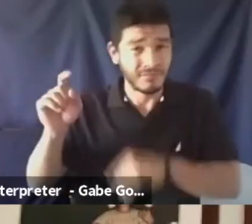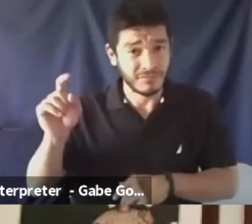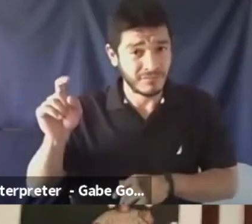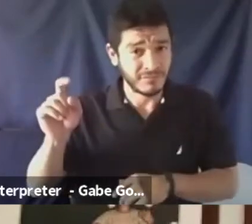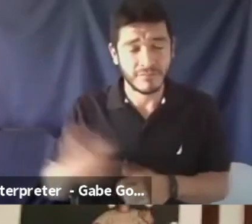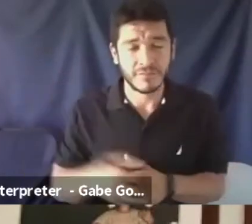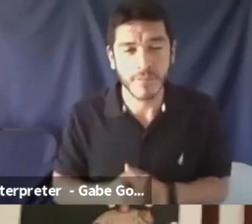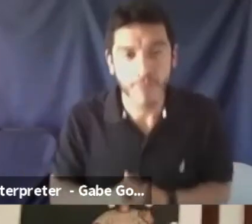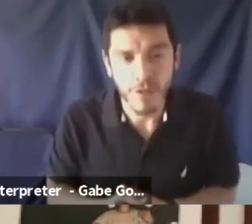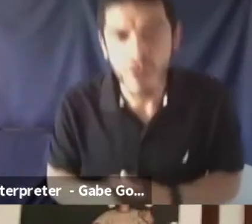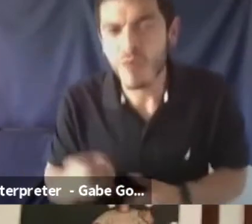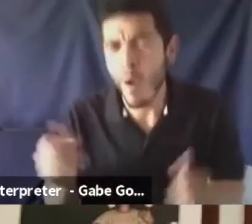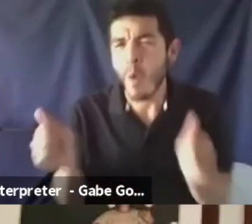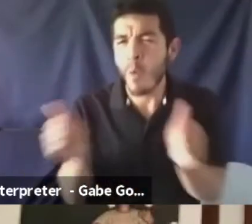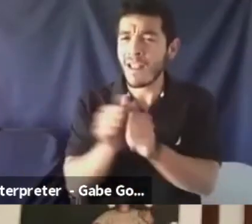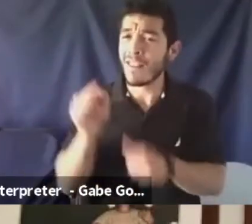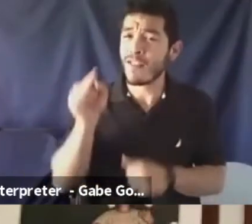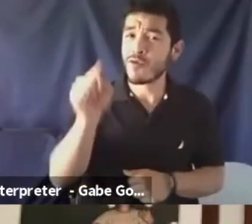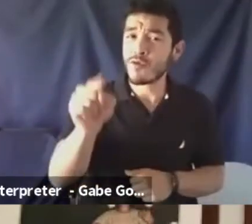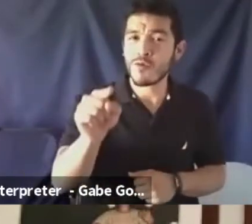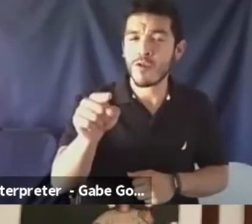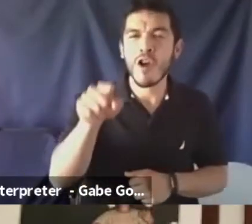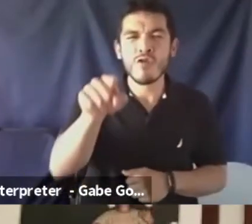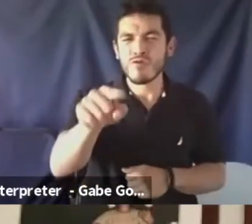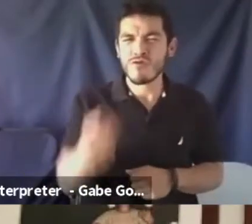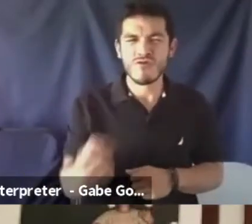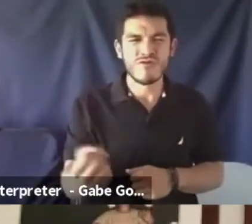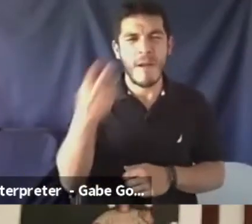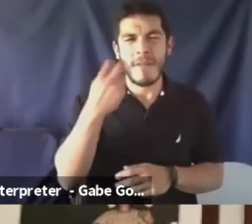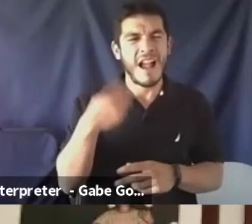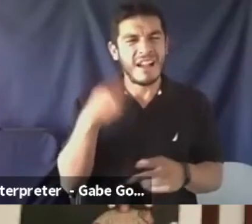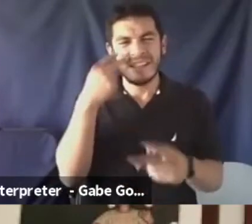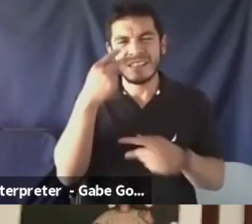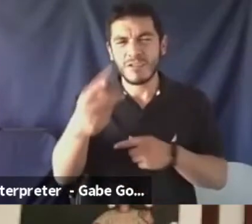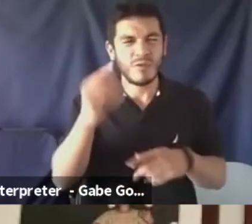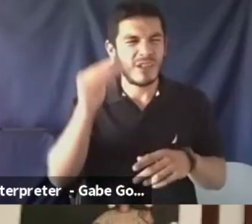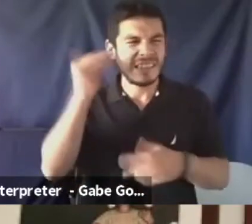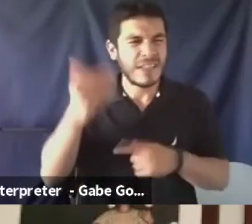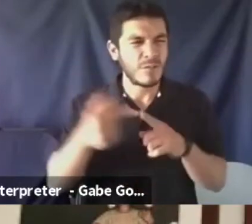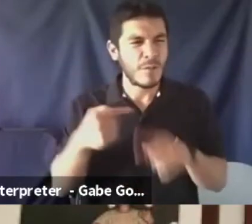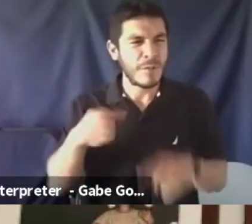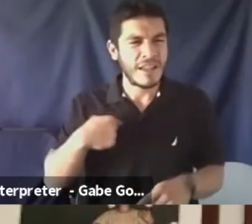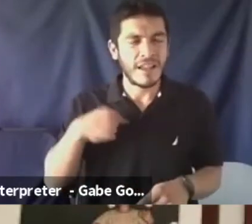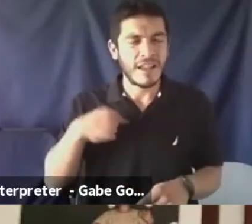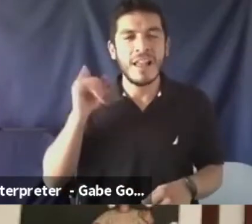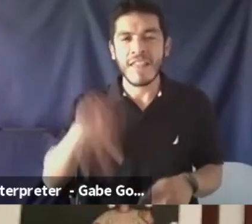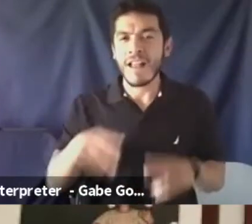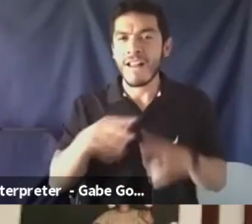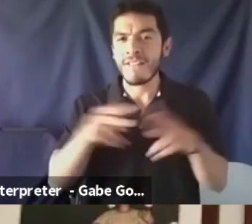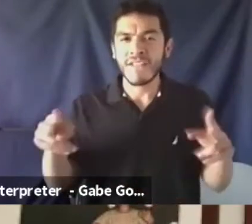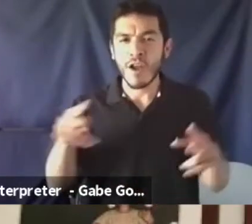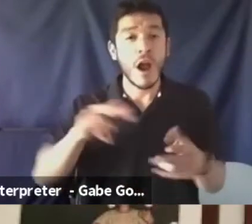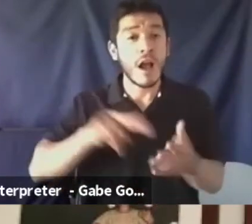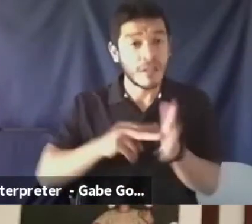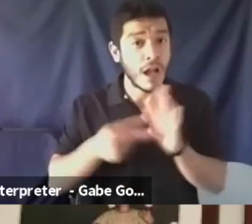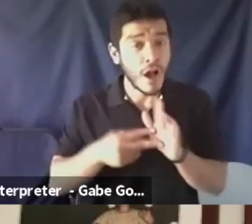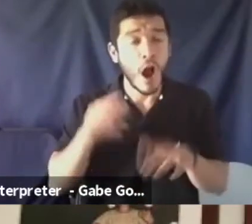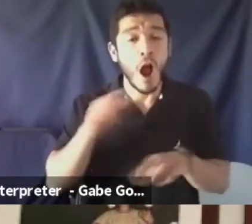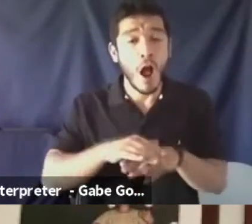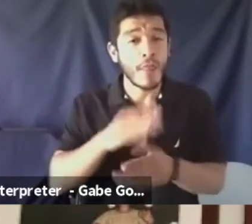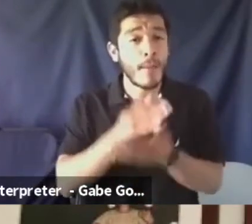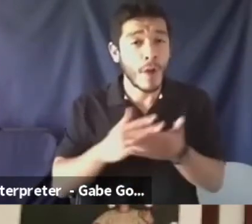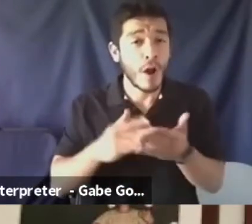it just jumped out at me. It seemed to me that was very intentional on the part